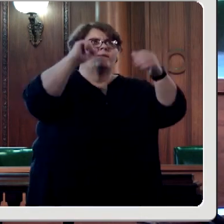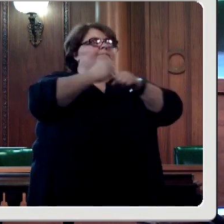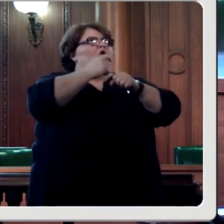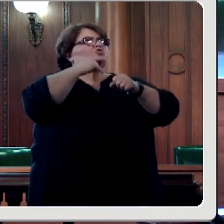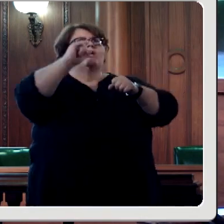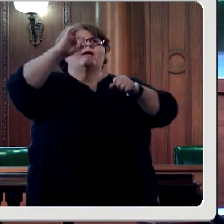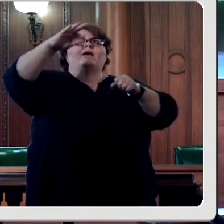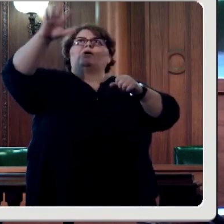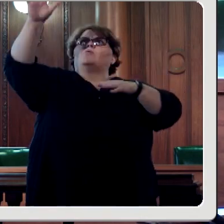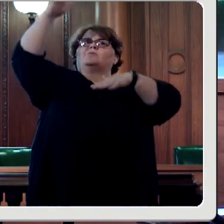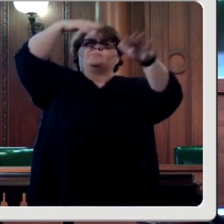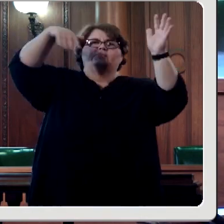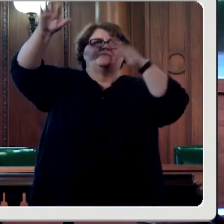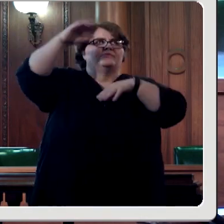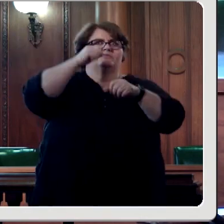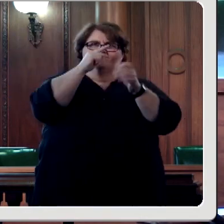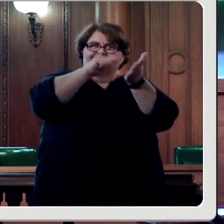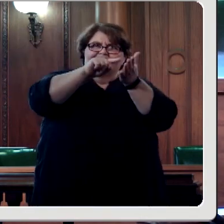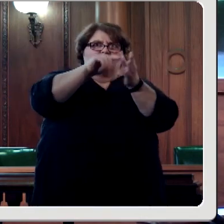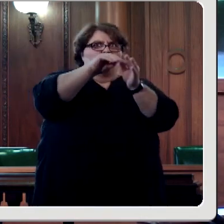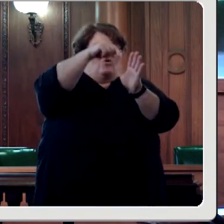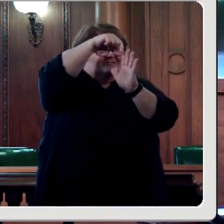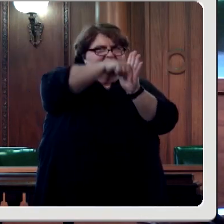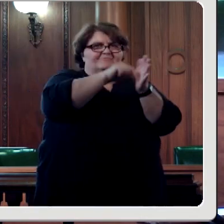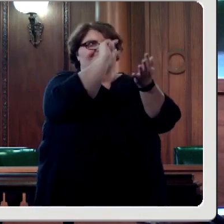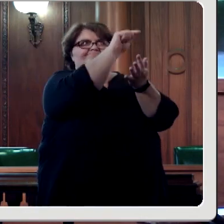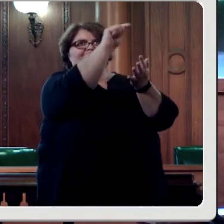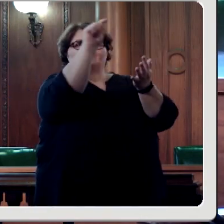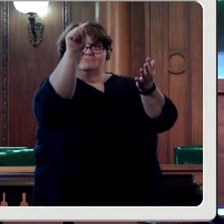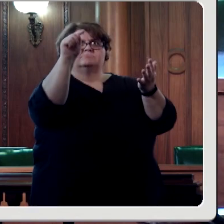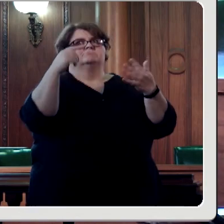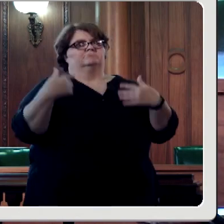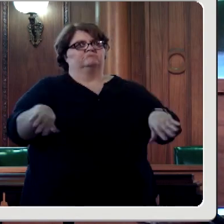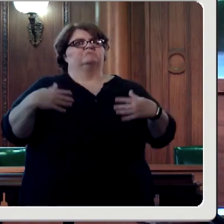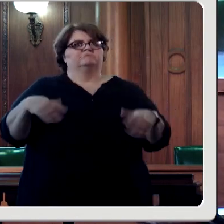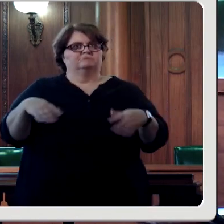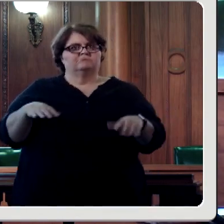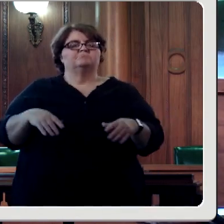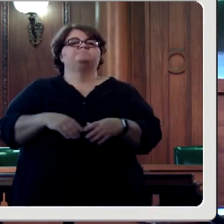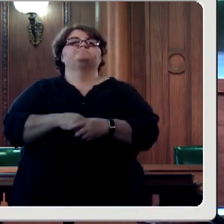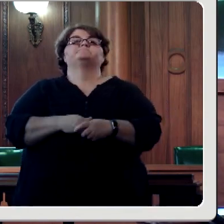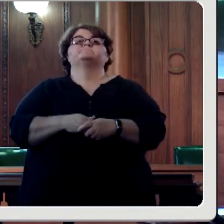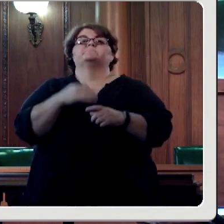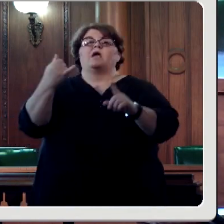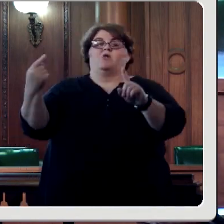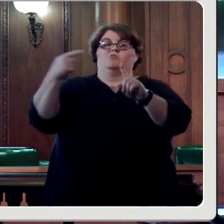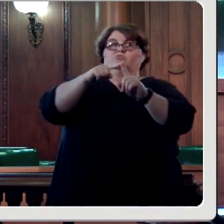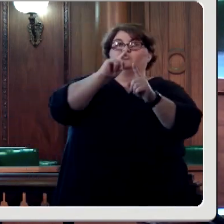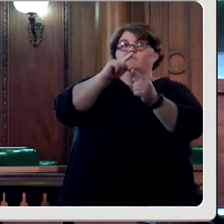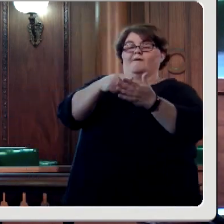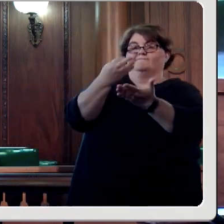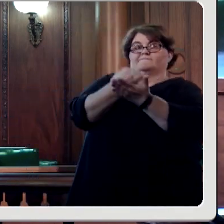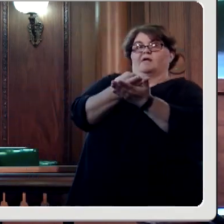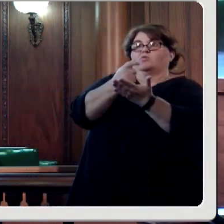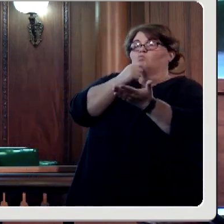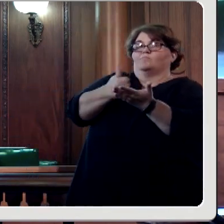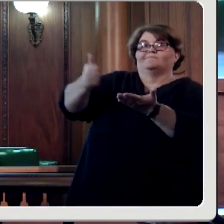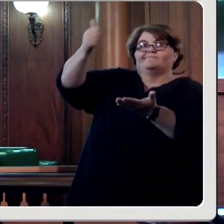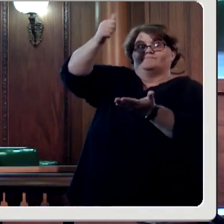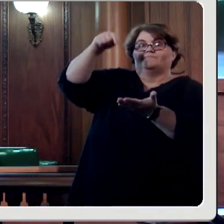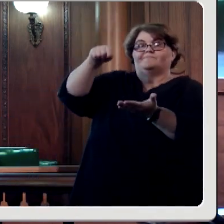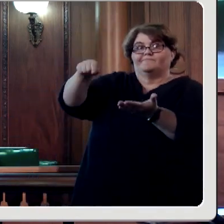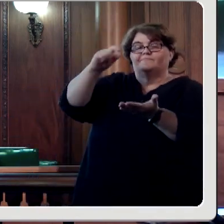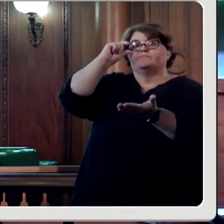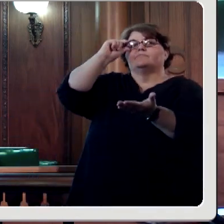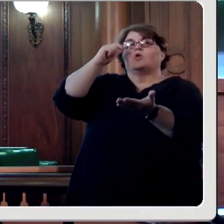CAFO finances, TJ Plant, we're down $6 million since this COVID-19 coronavirus pandemic started.